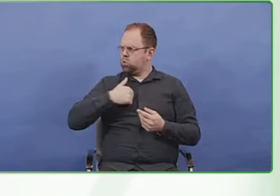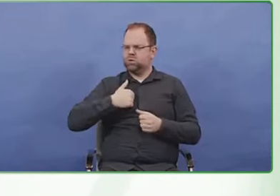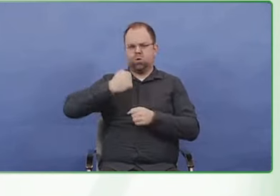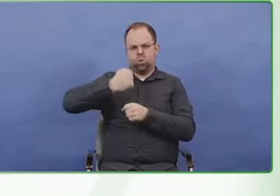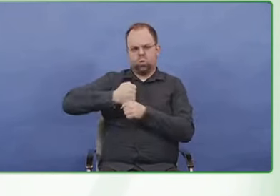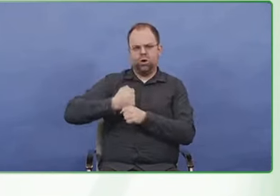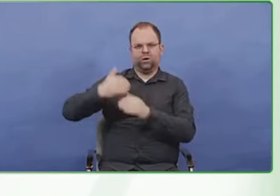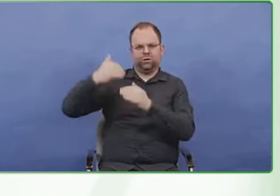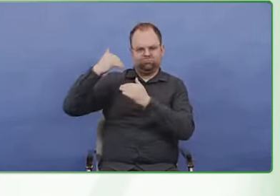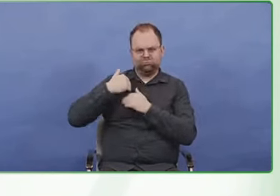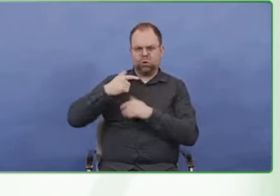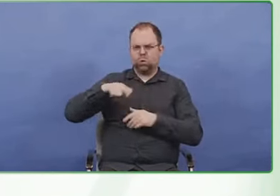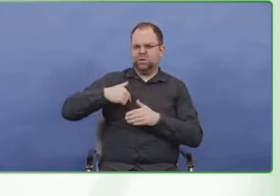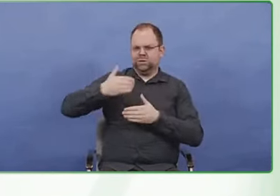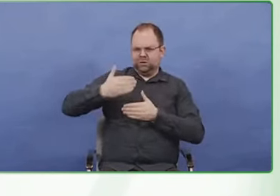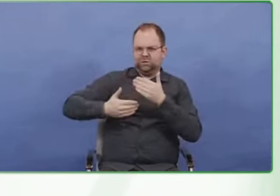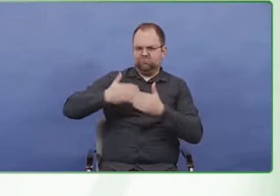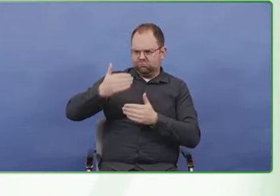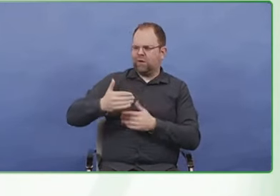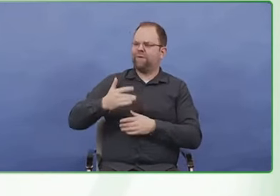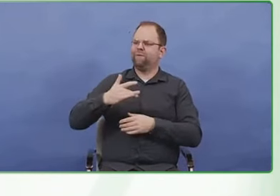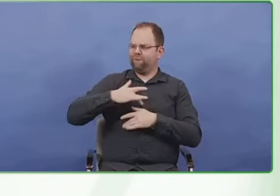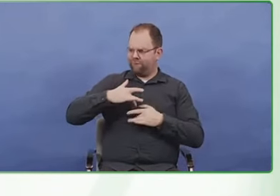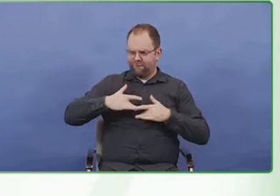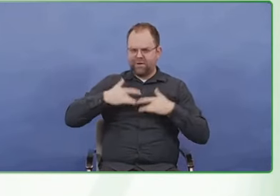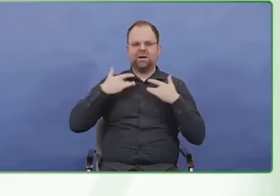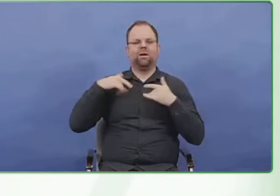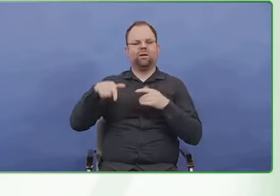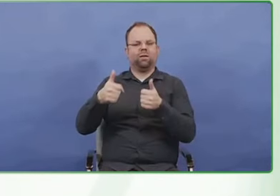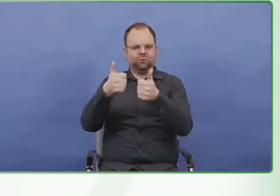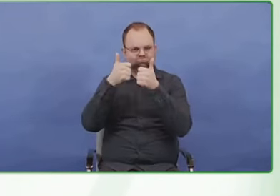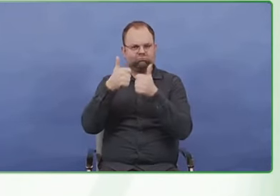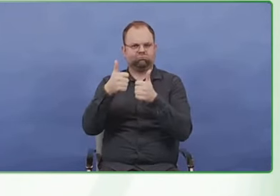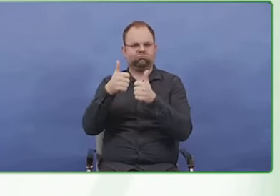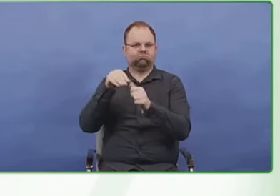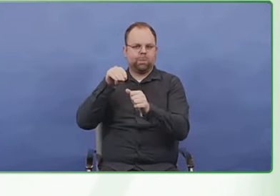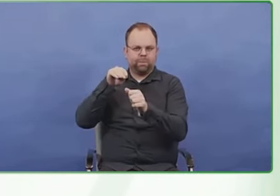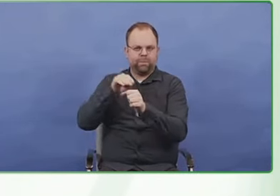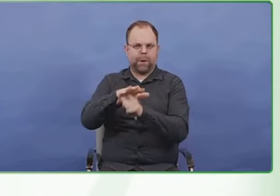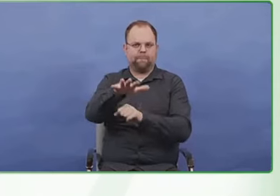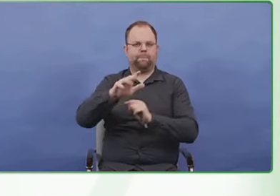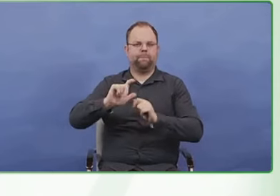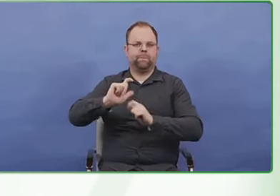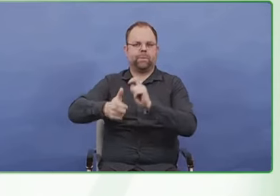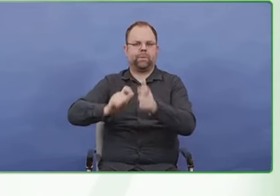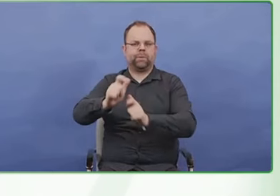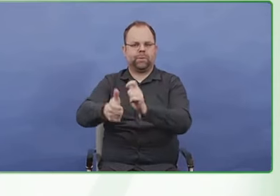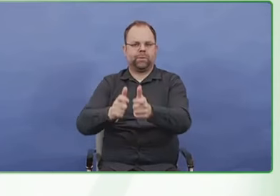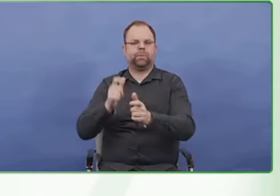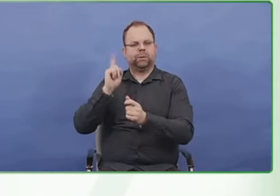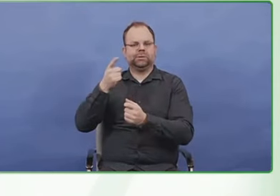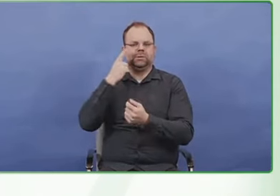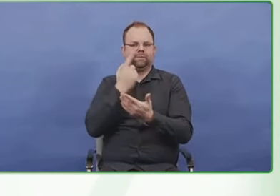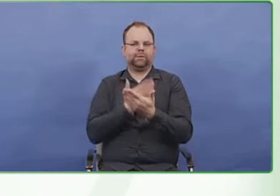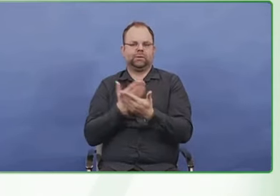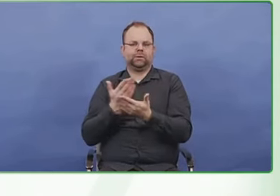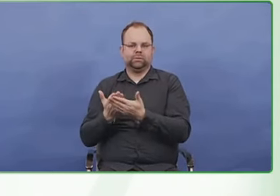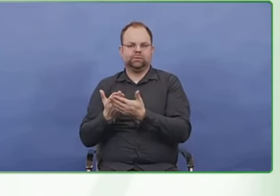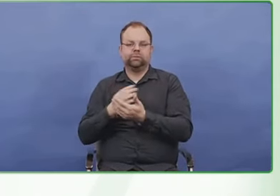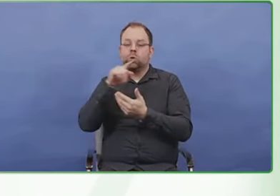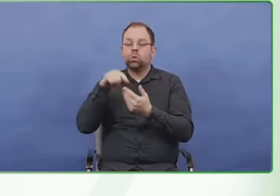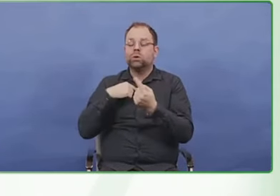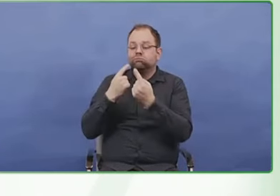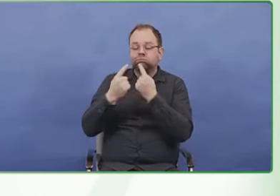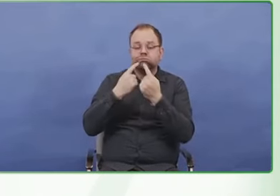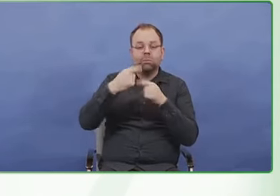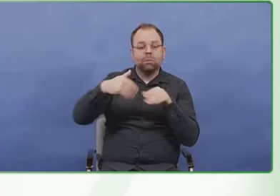a particular section on governance and accountability, because we all in our lifetime, I'm sure, have been experienced in overloaded with